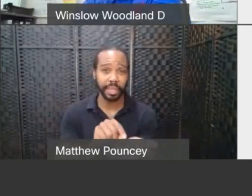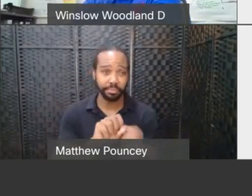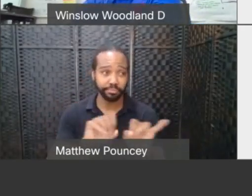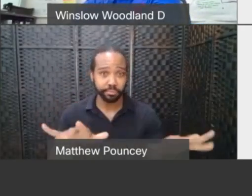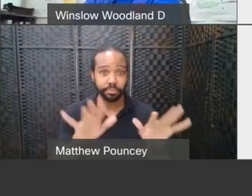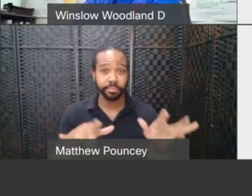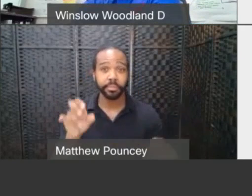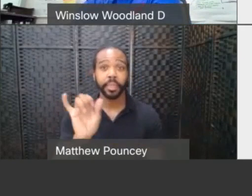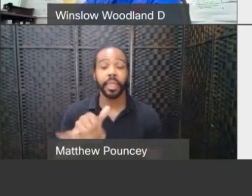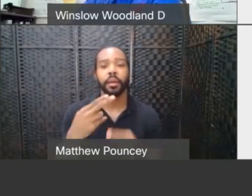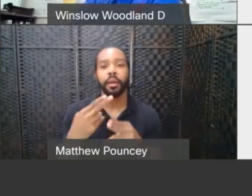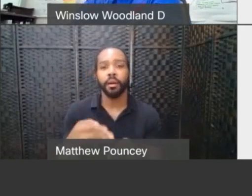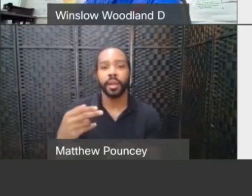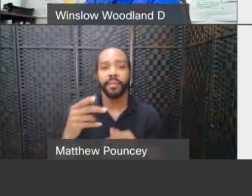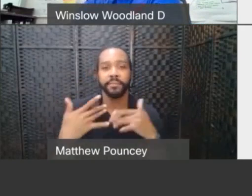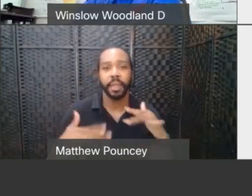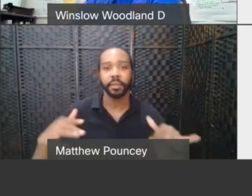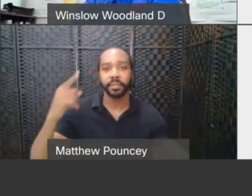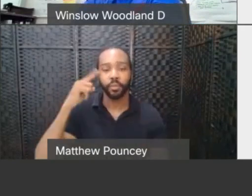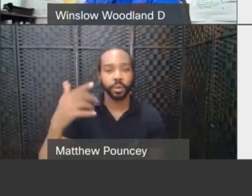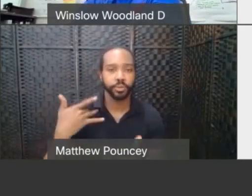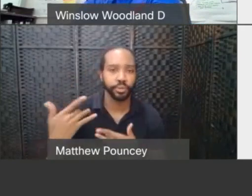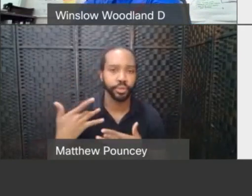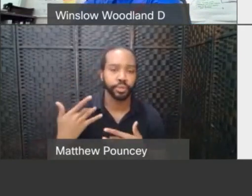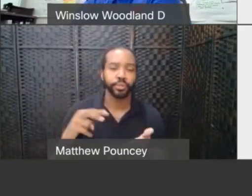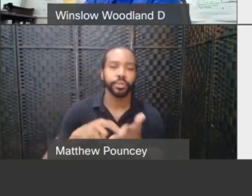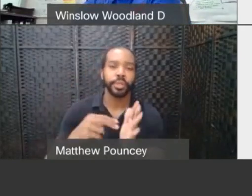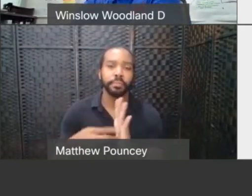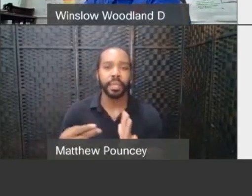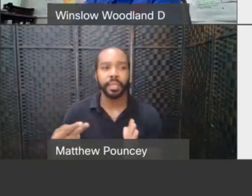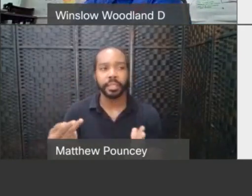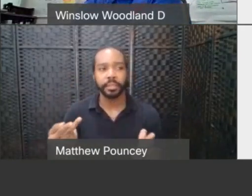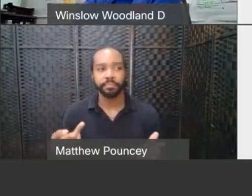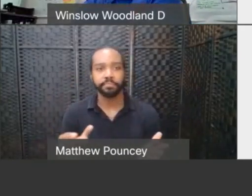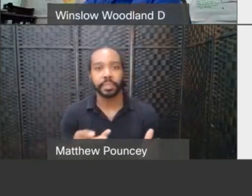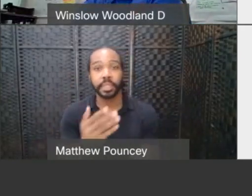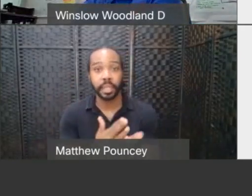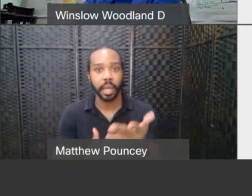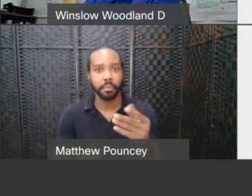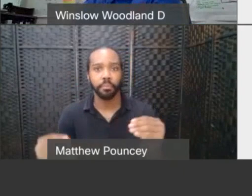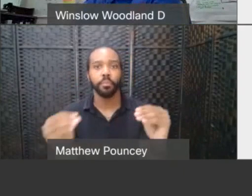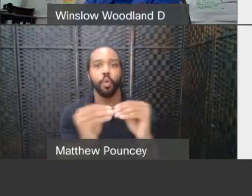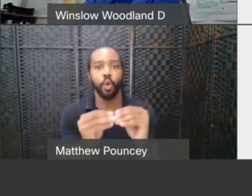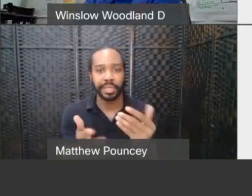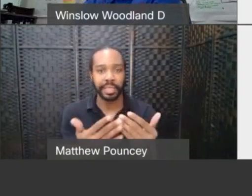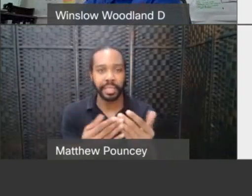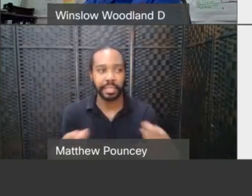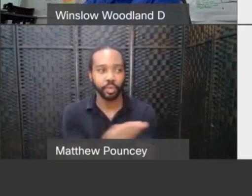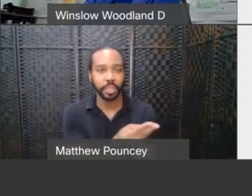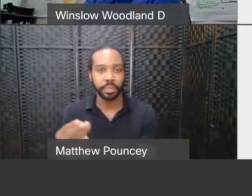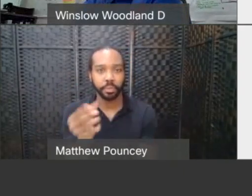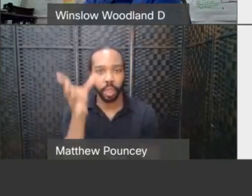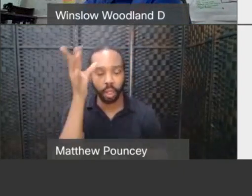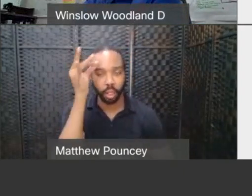they're calling variants of concern, so variants that are more transmissible kind of in the first baseline